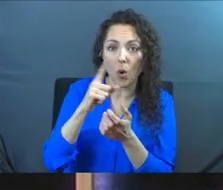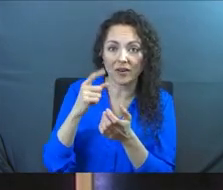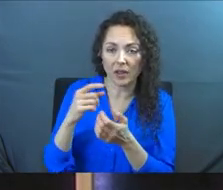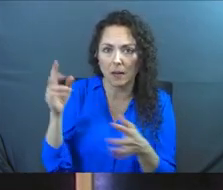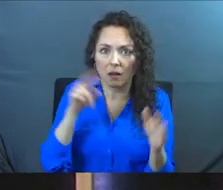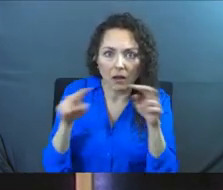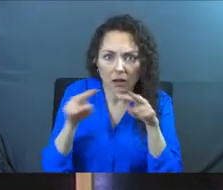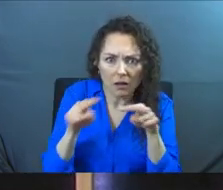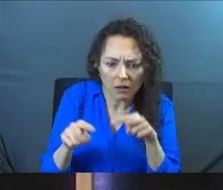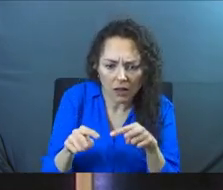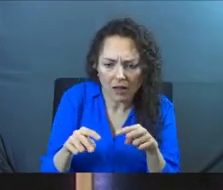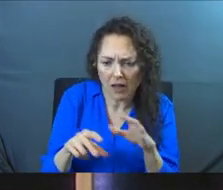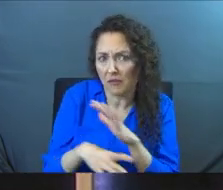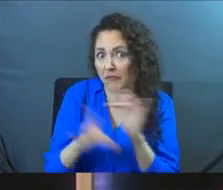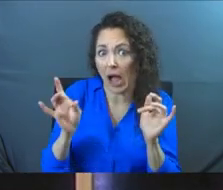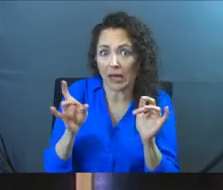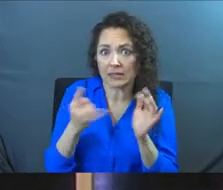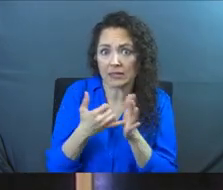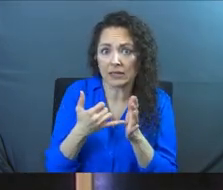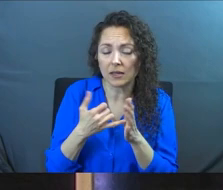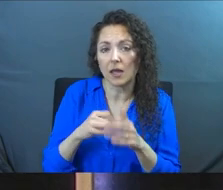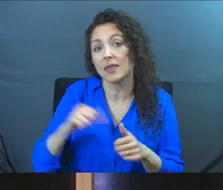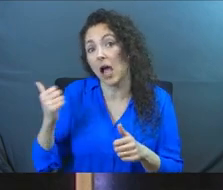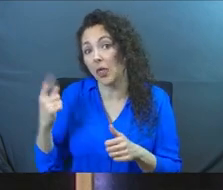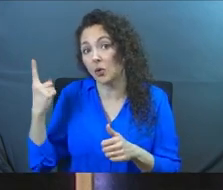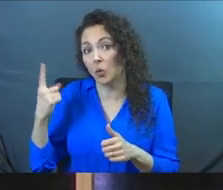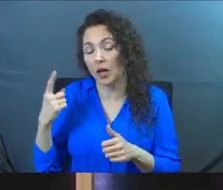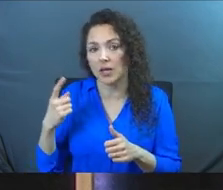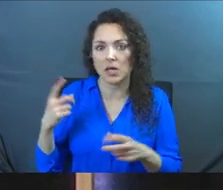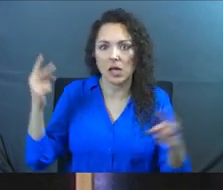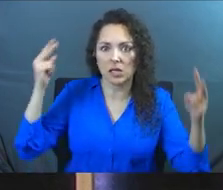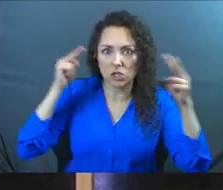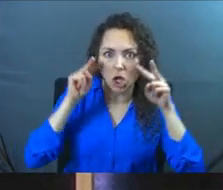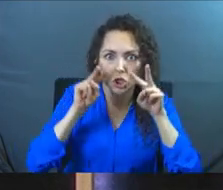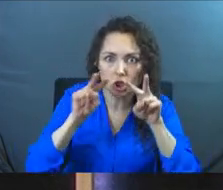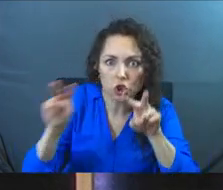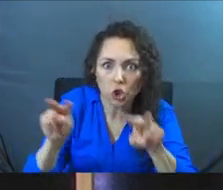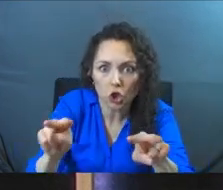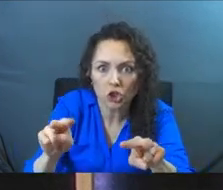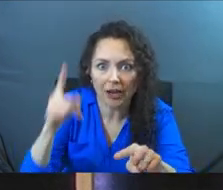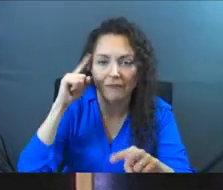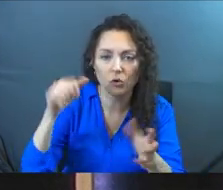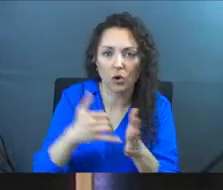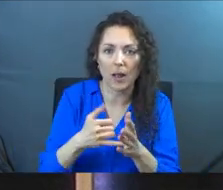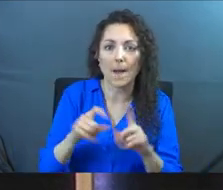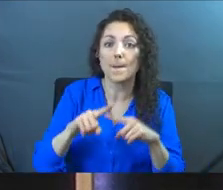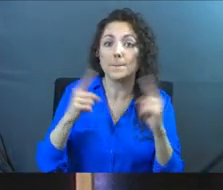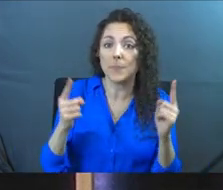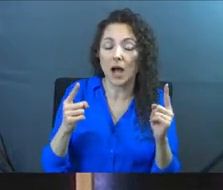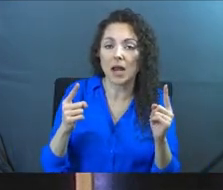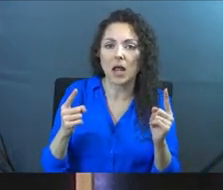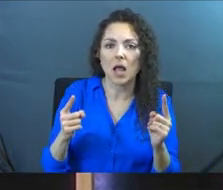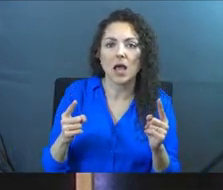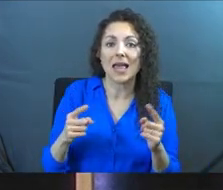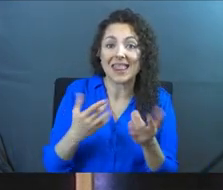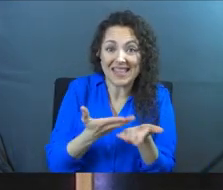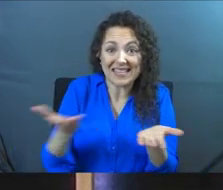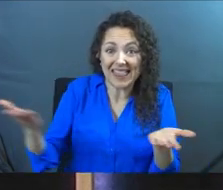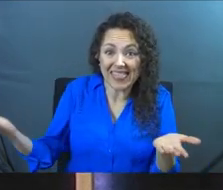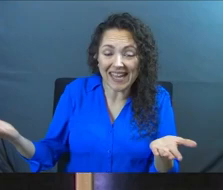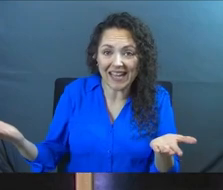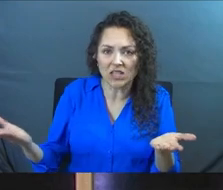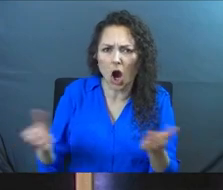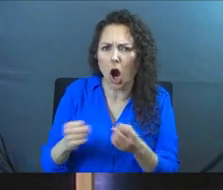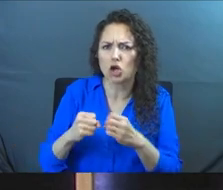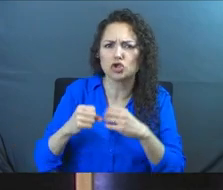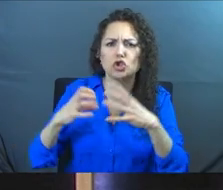stumbles upon it. The other one is actively looking for it. But for both of them, the point is, this is so valuable, this thing that I've